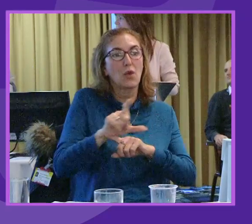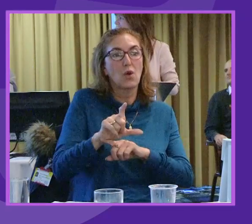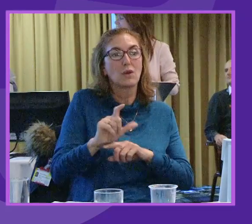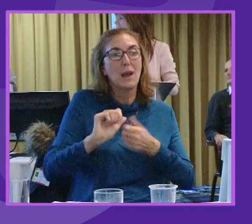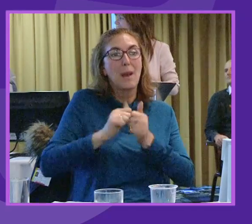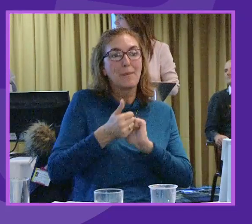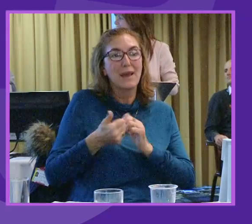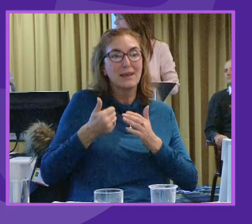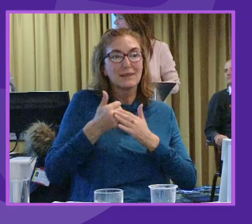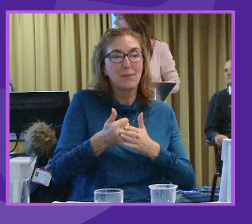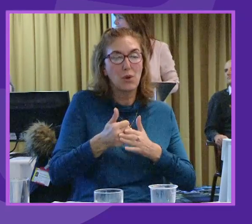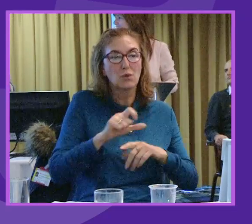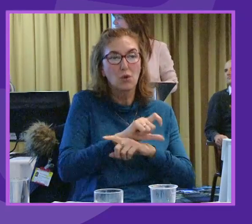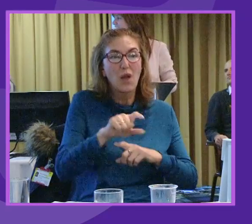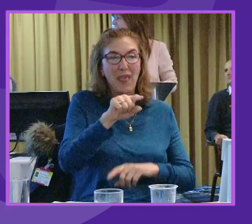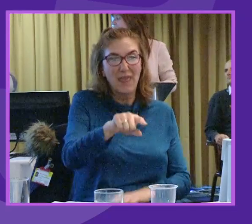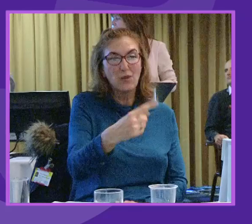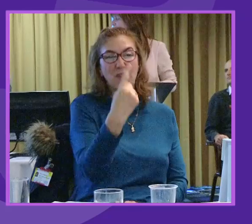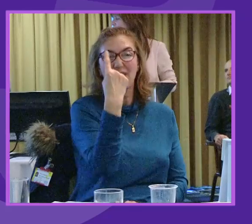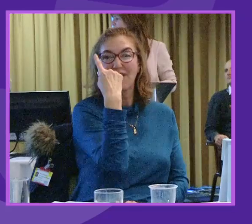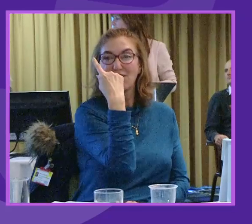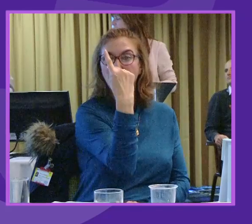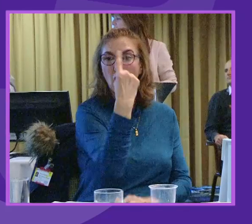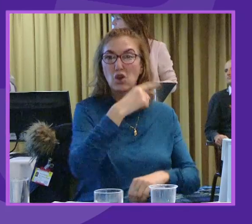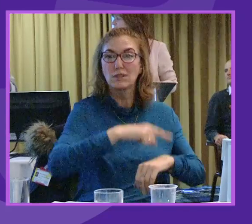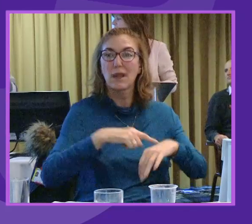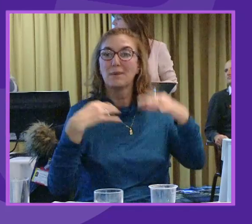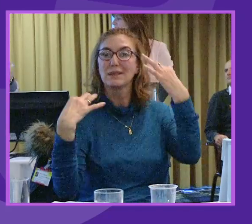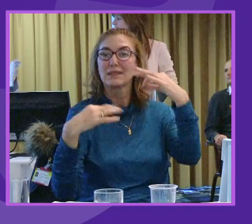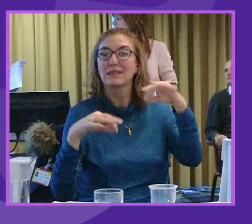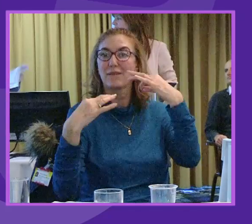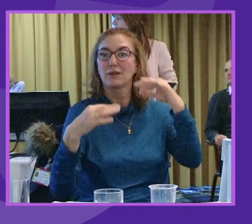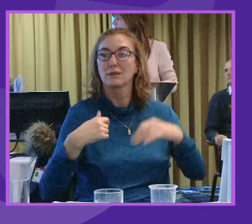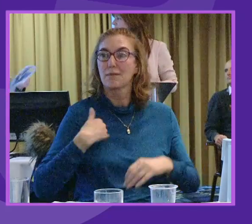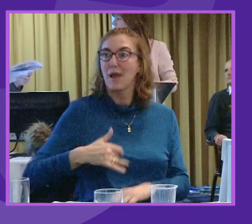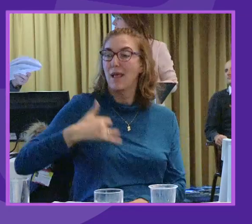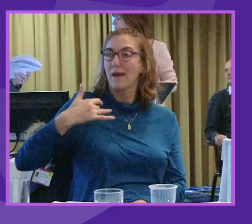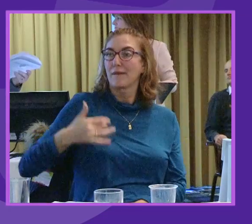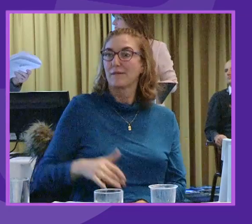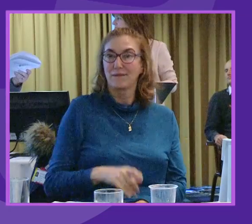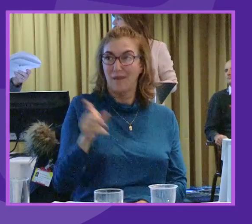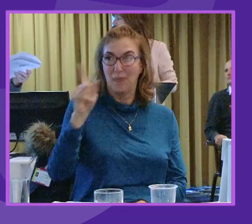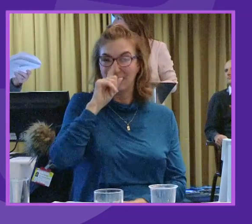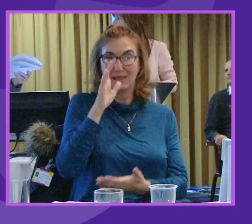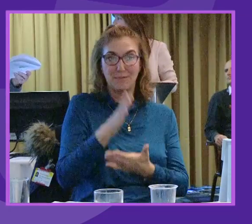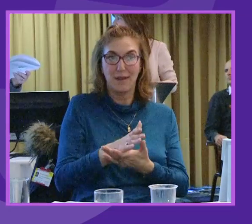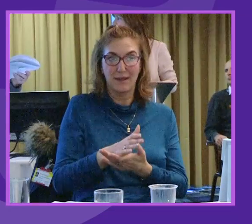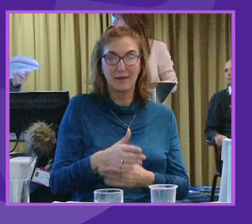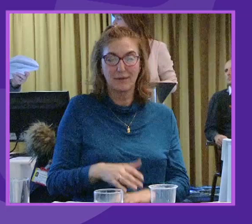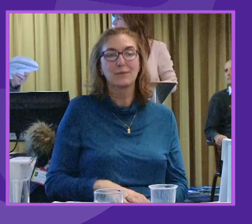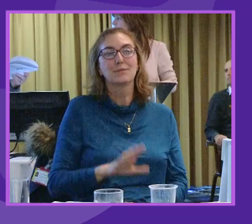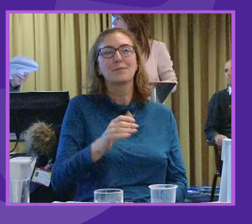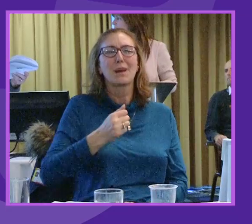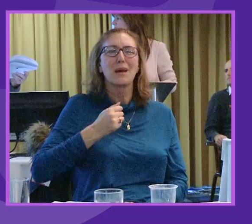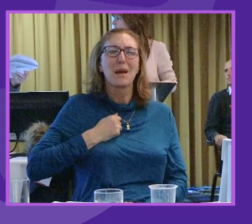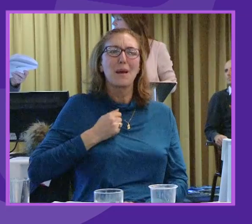believe them. That's my first ever certificate. And so it can be done. And just before we carry on, I just wanted to say my